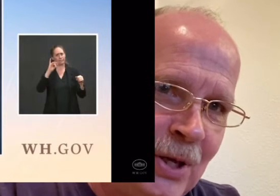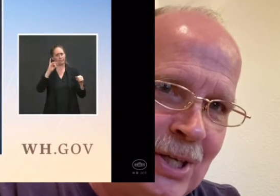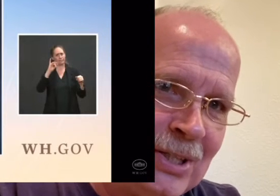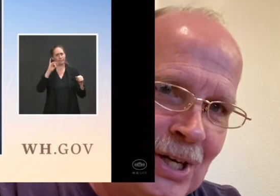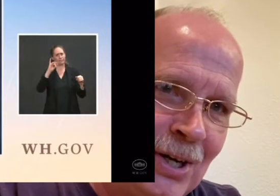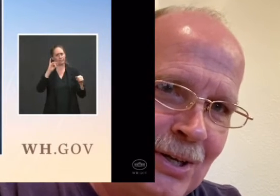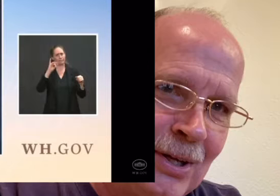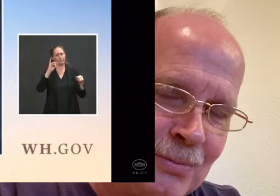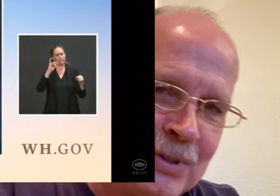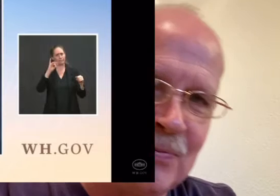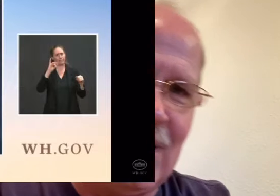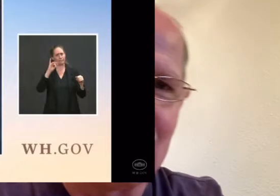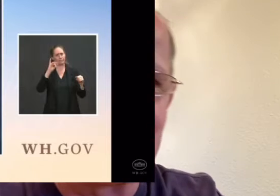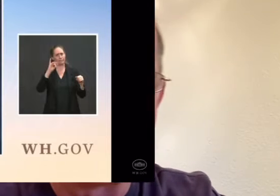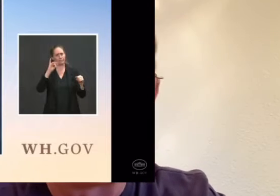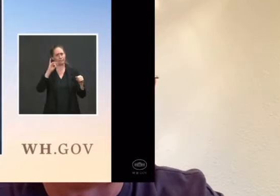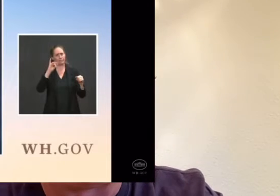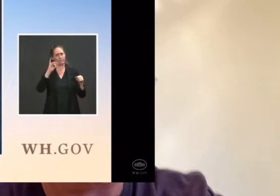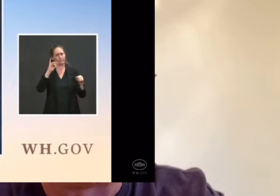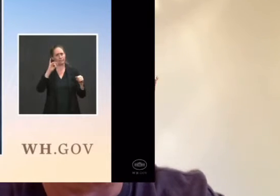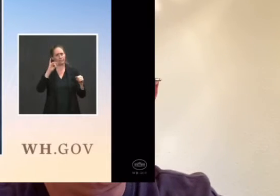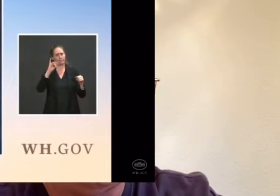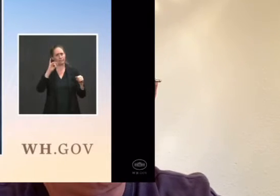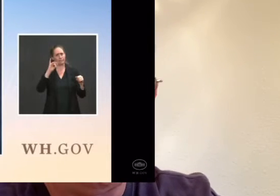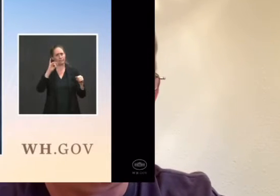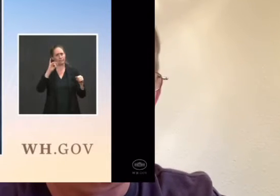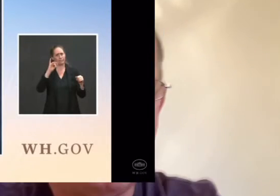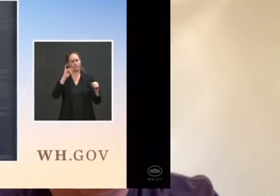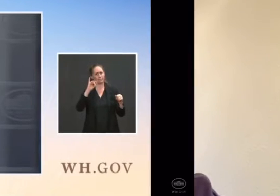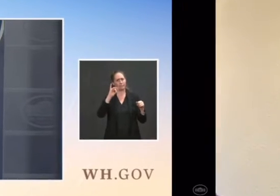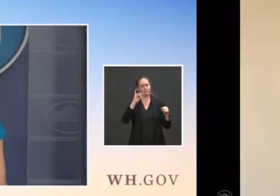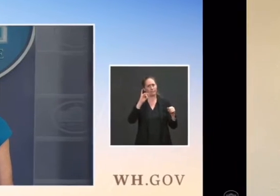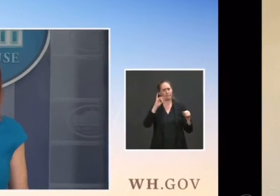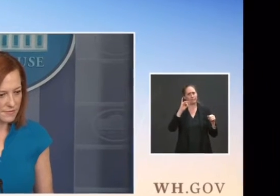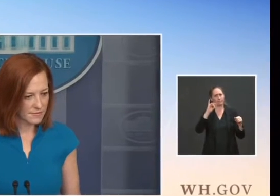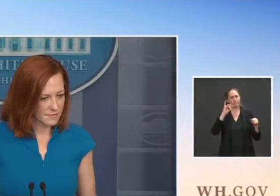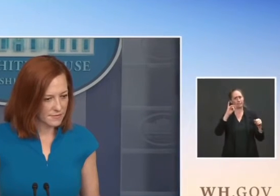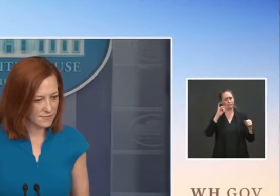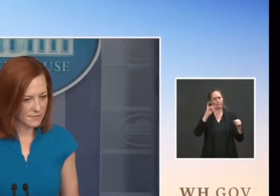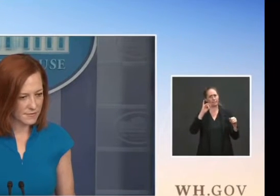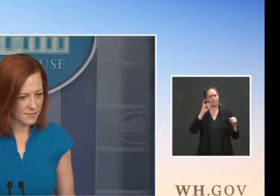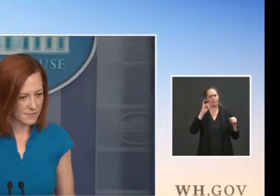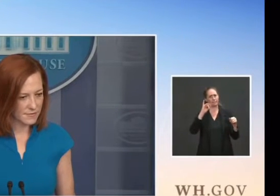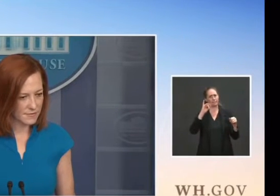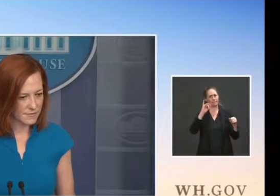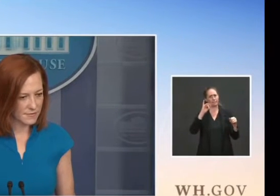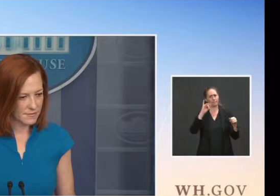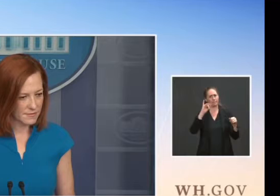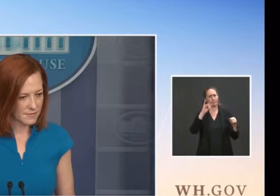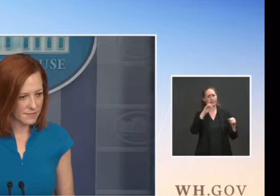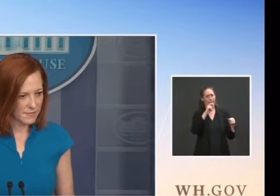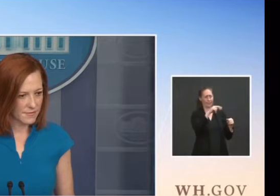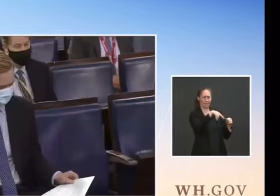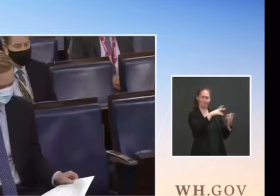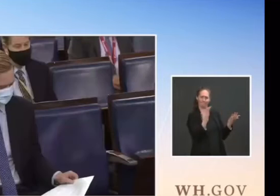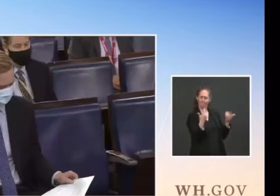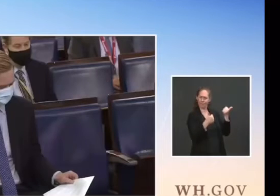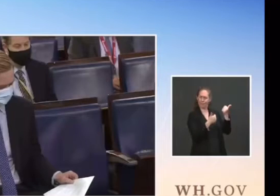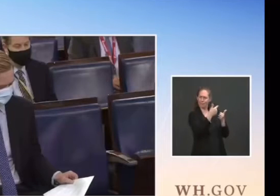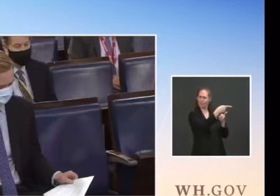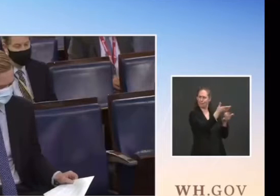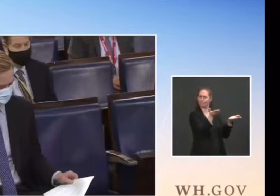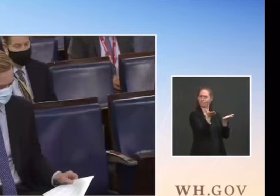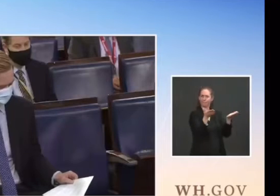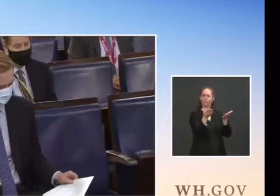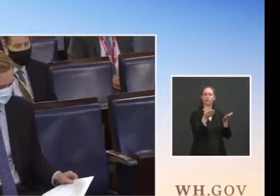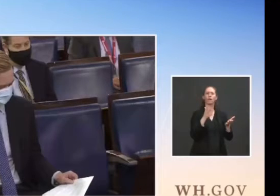network they didn't call on was Fox. Yeah, they told Biden, don't call Pete. The president said yesterday the